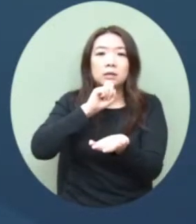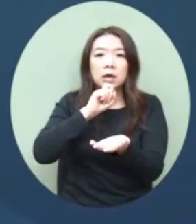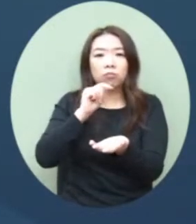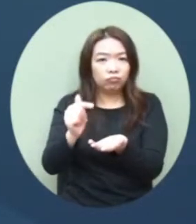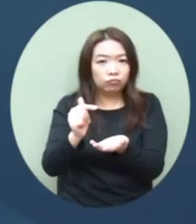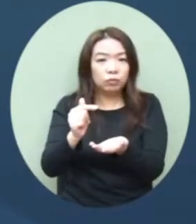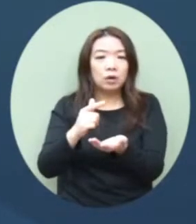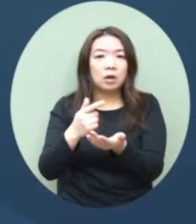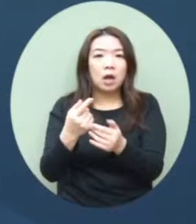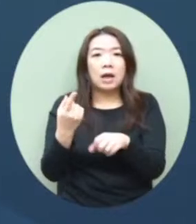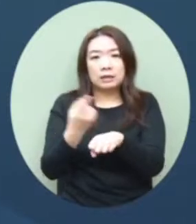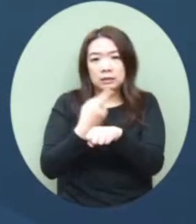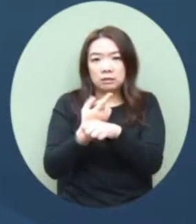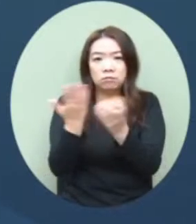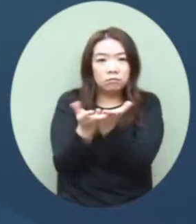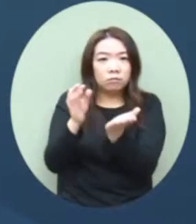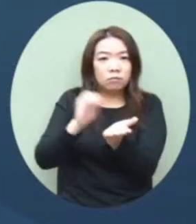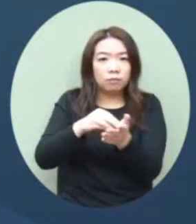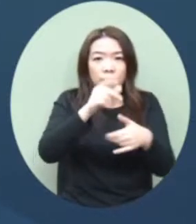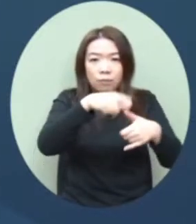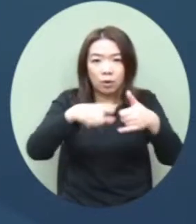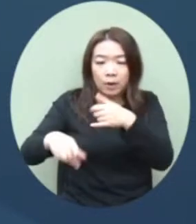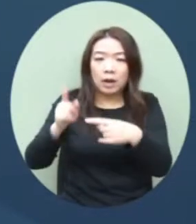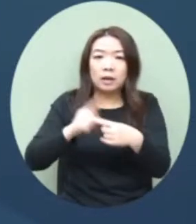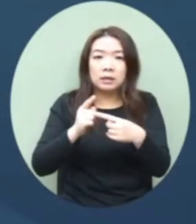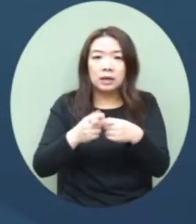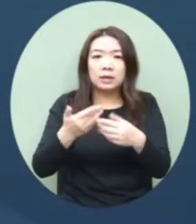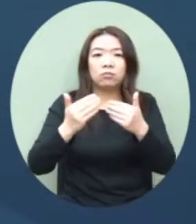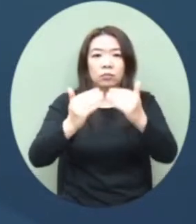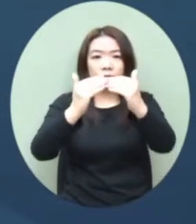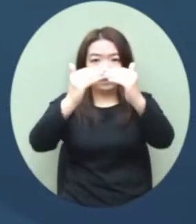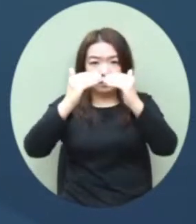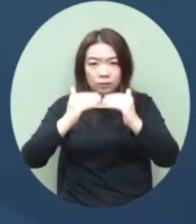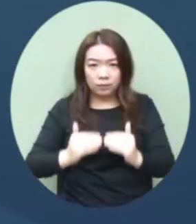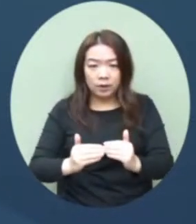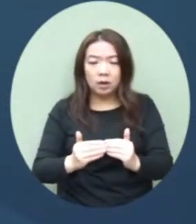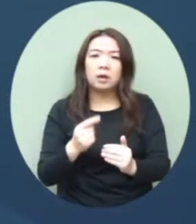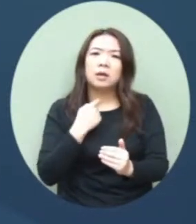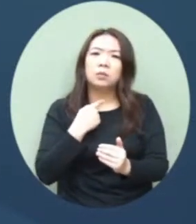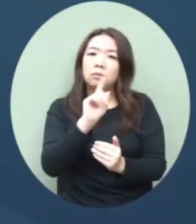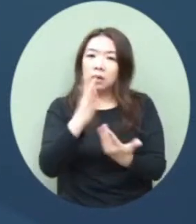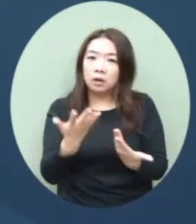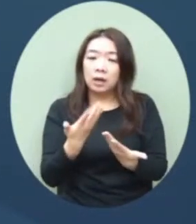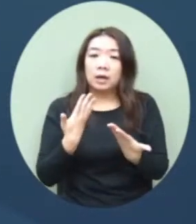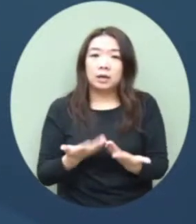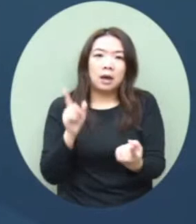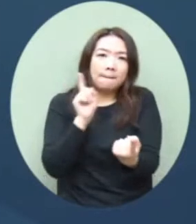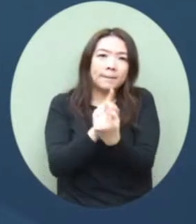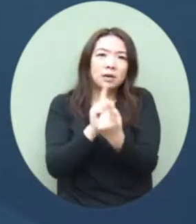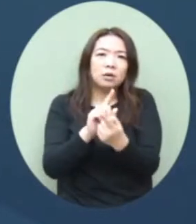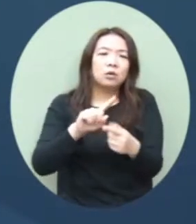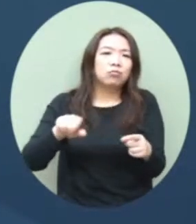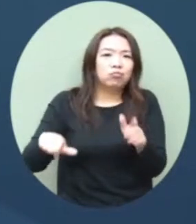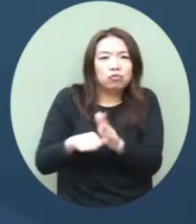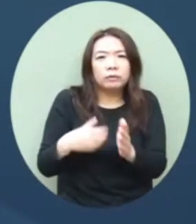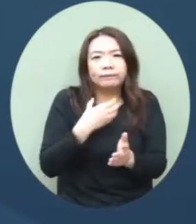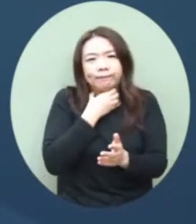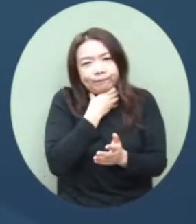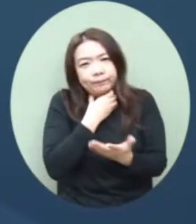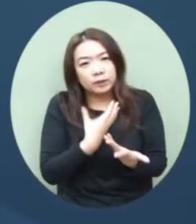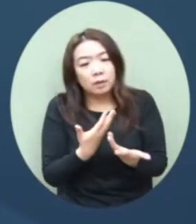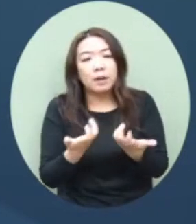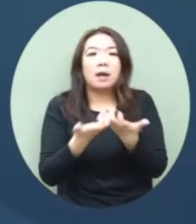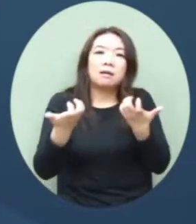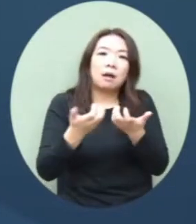test. Now, when there is a preliminary positive case, we have to move on to the